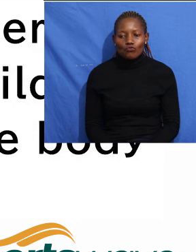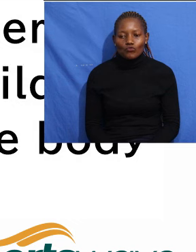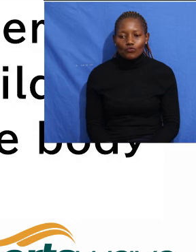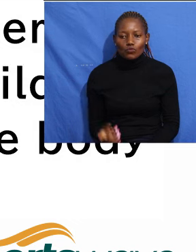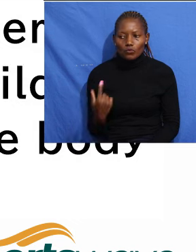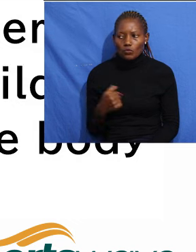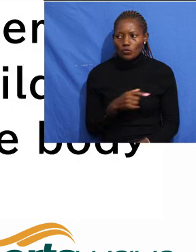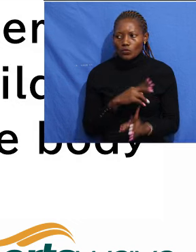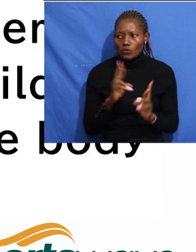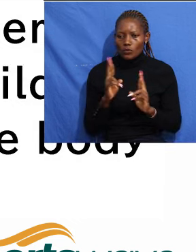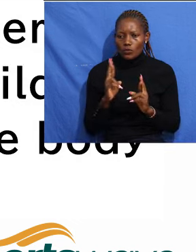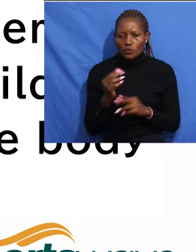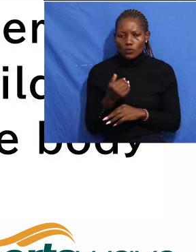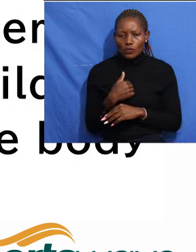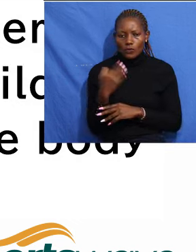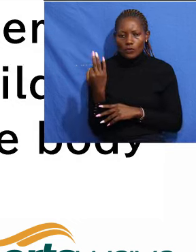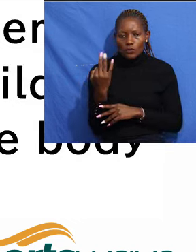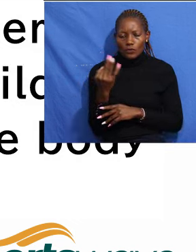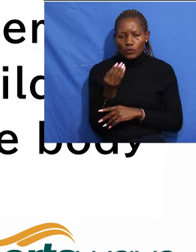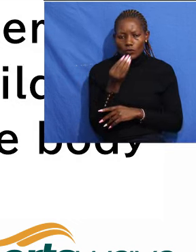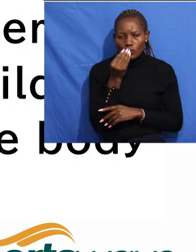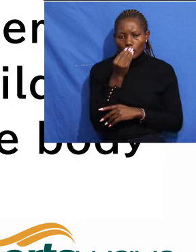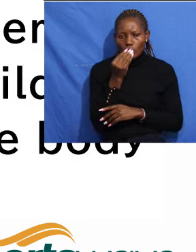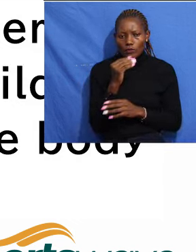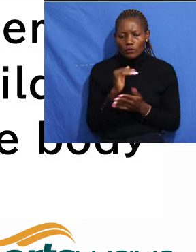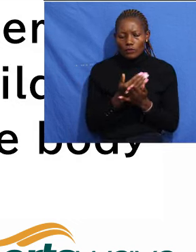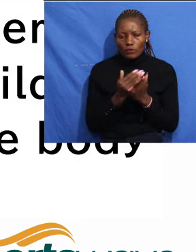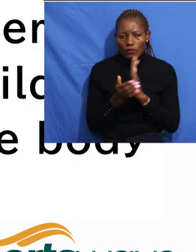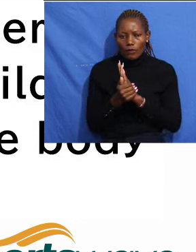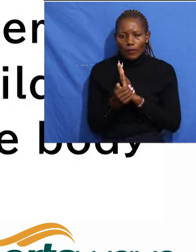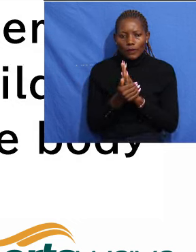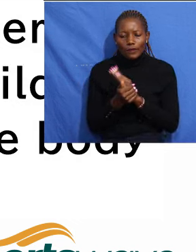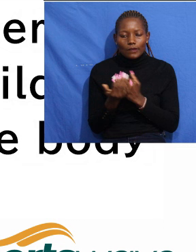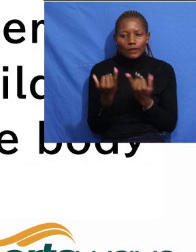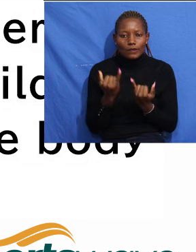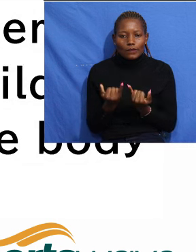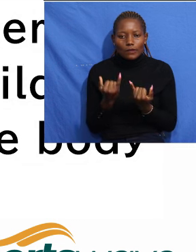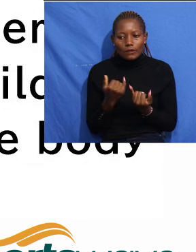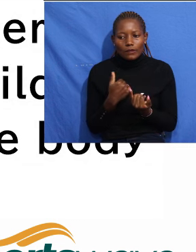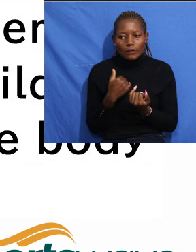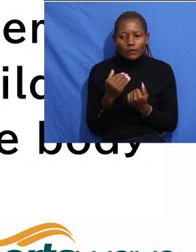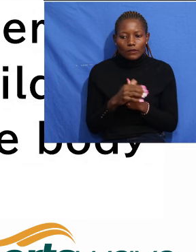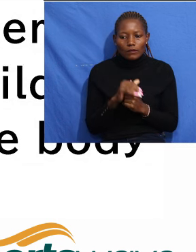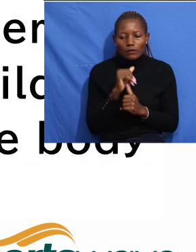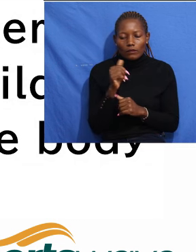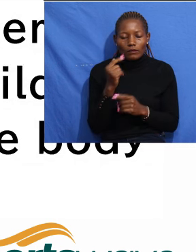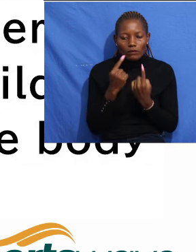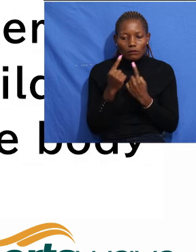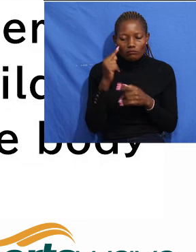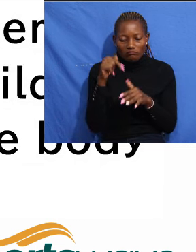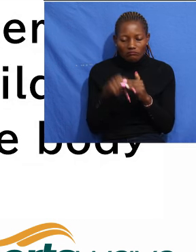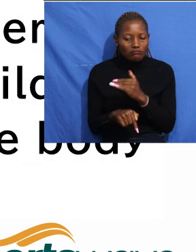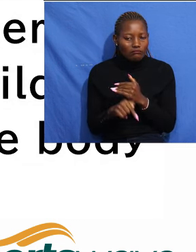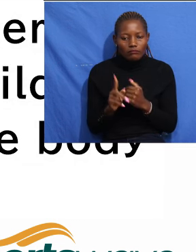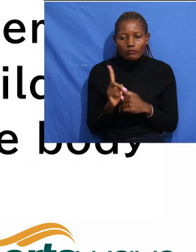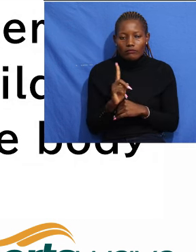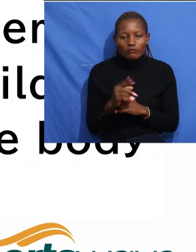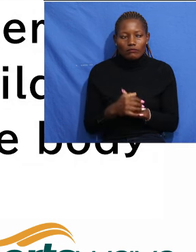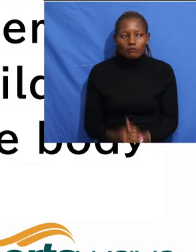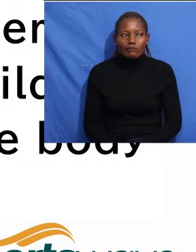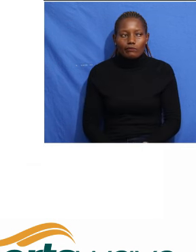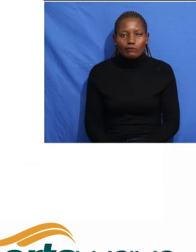presentation about nutrition by some specialists. So I don't really go deep into that.